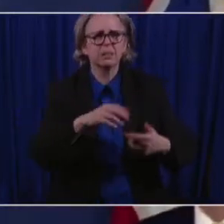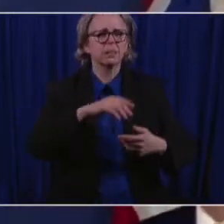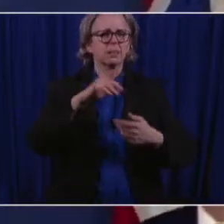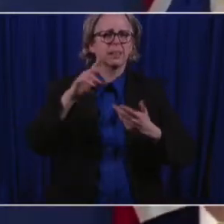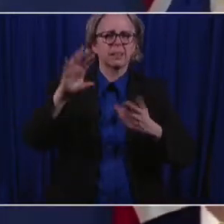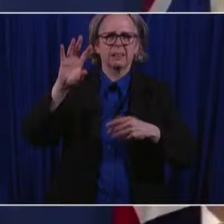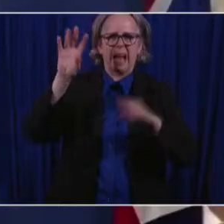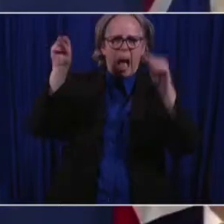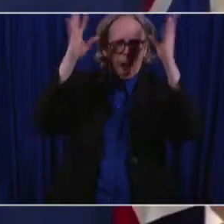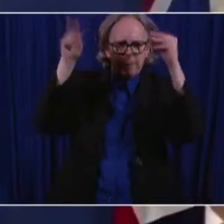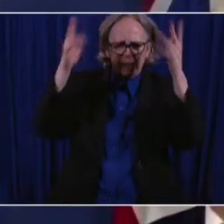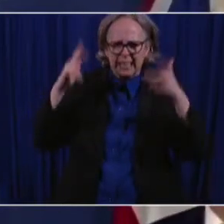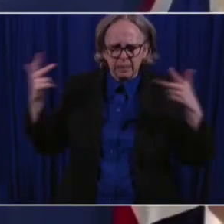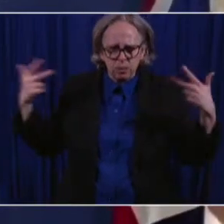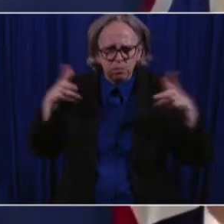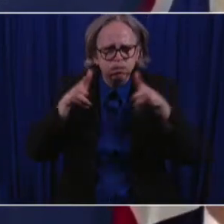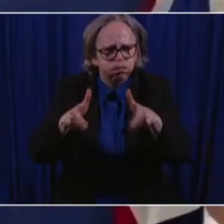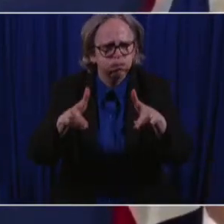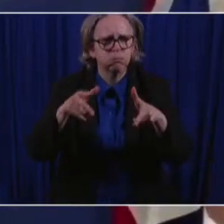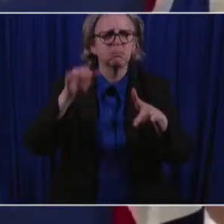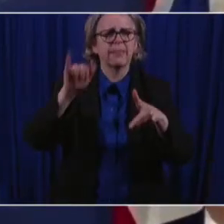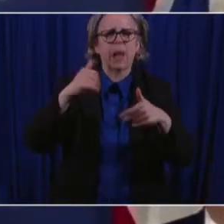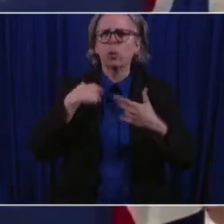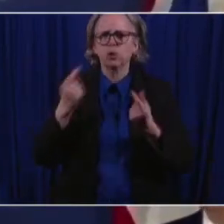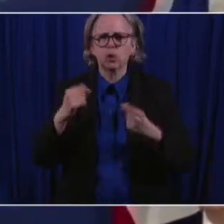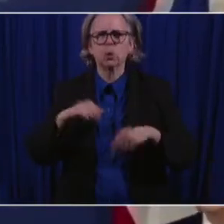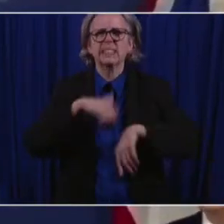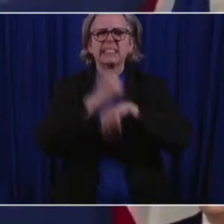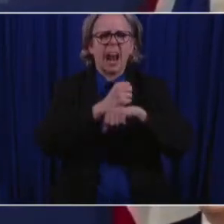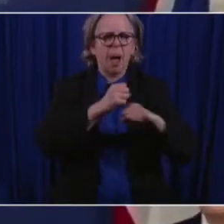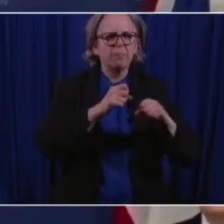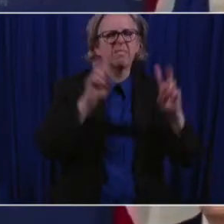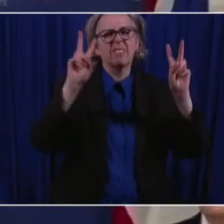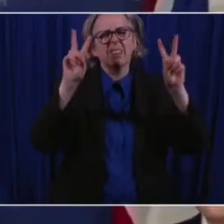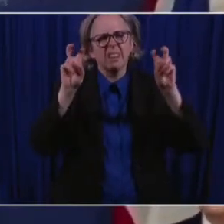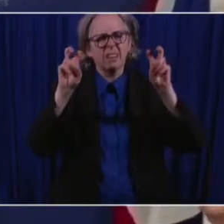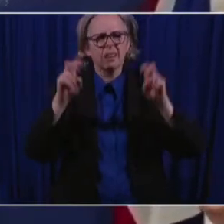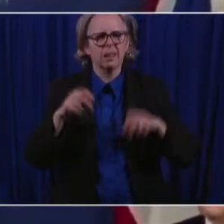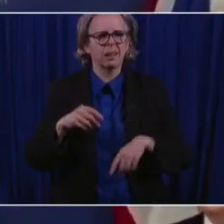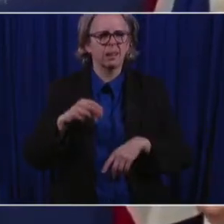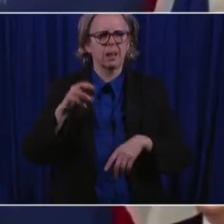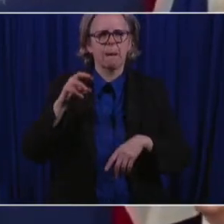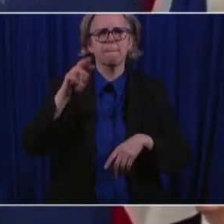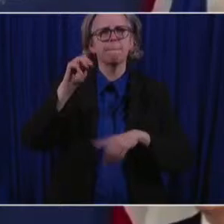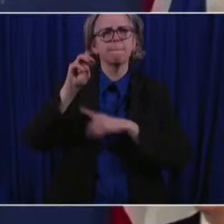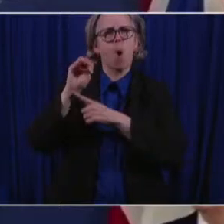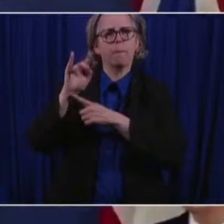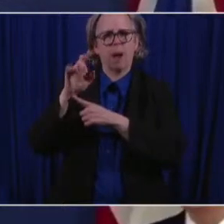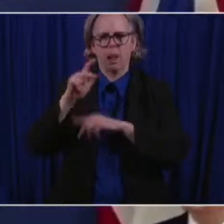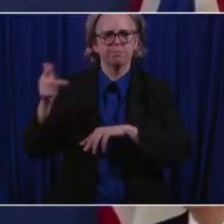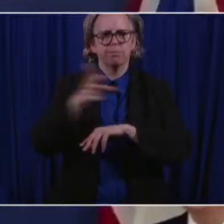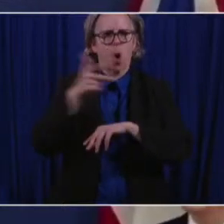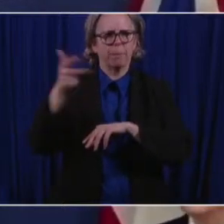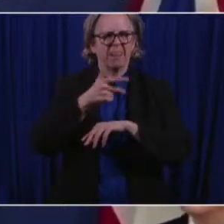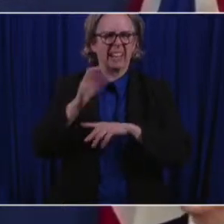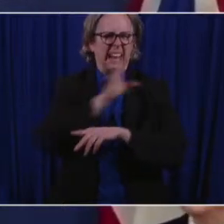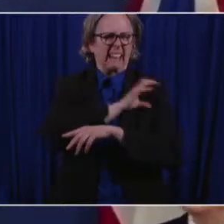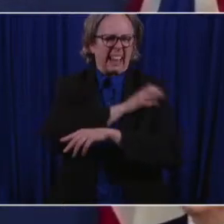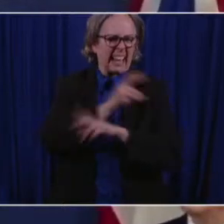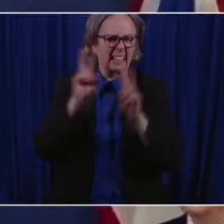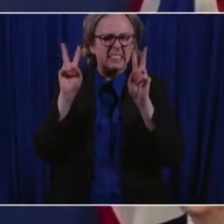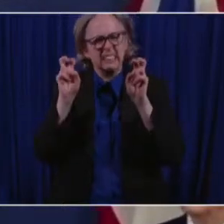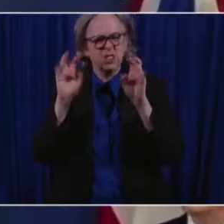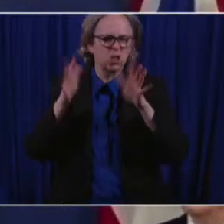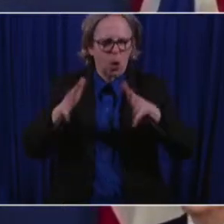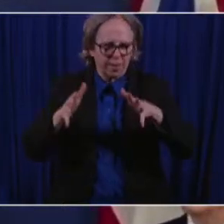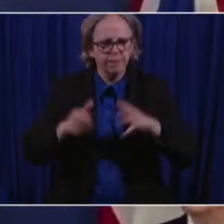Health Department and use them as sort of mobile, I don't know how to describe it, not mobile vaccination sites,